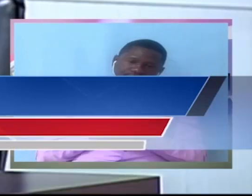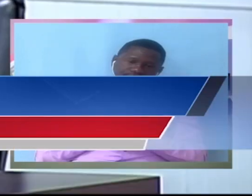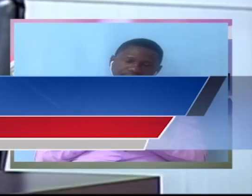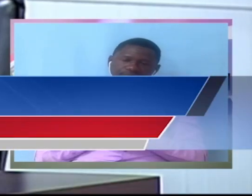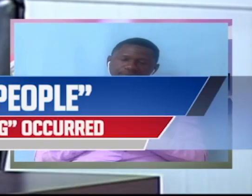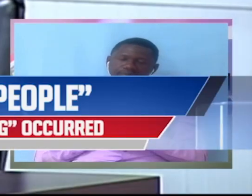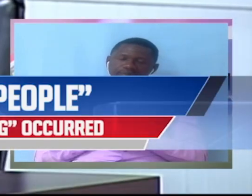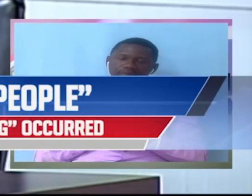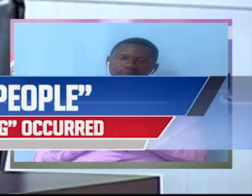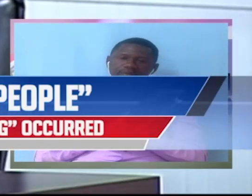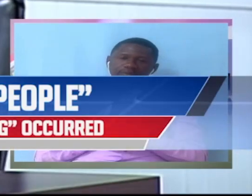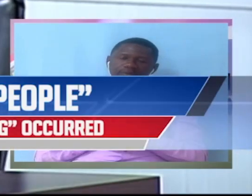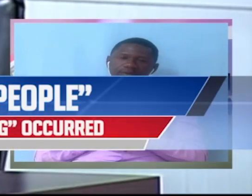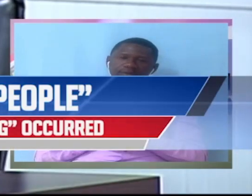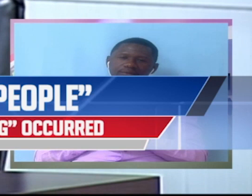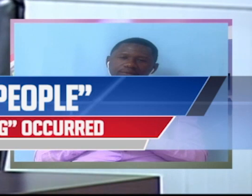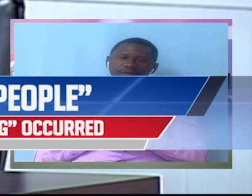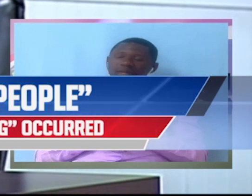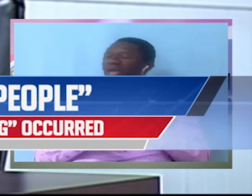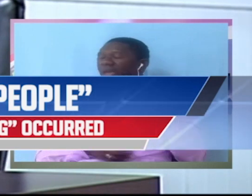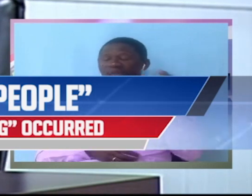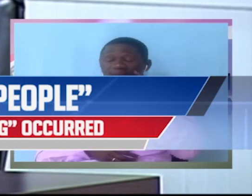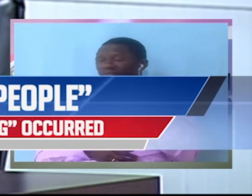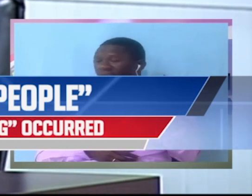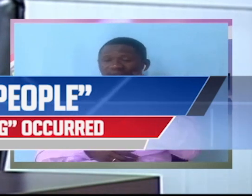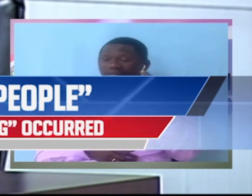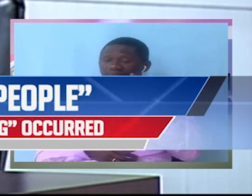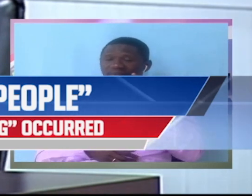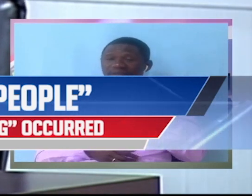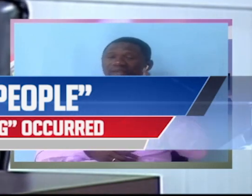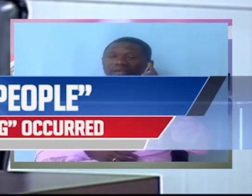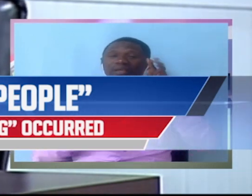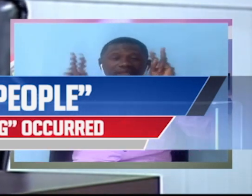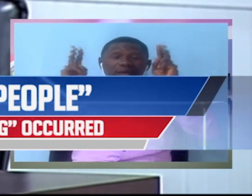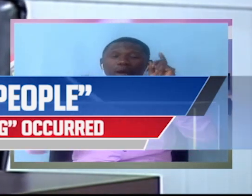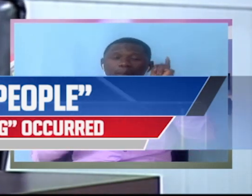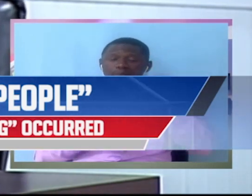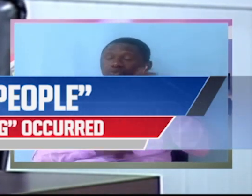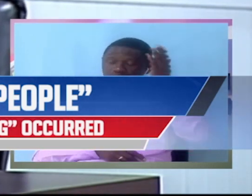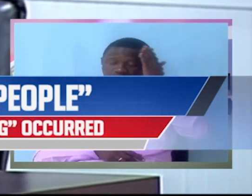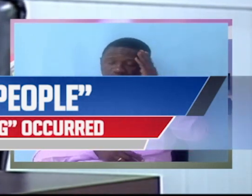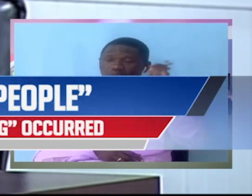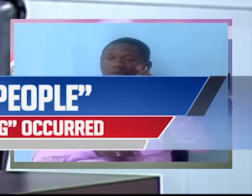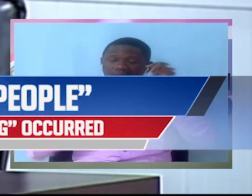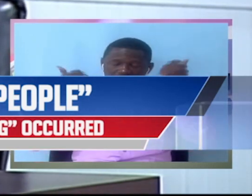information. On a daily basis, there was nothing that was hidden from